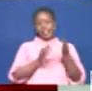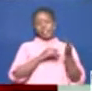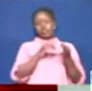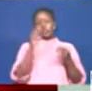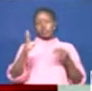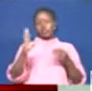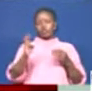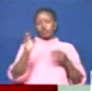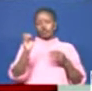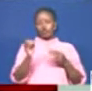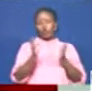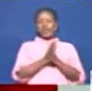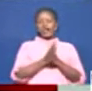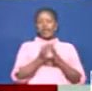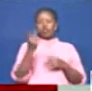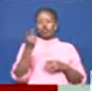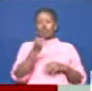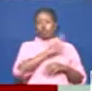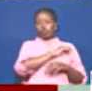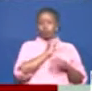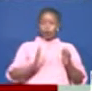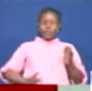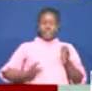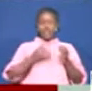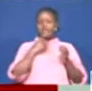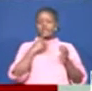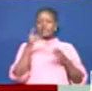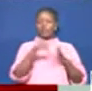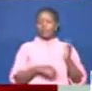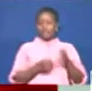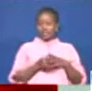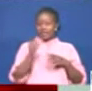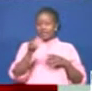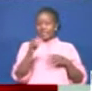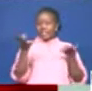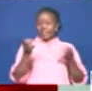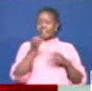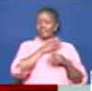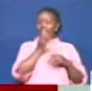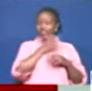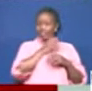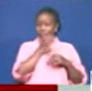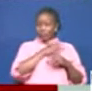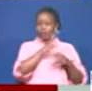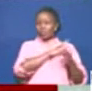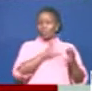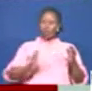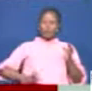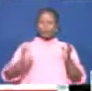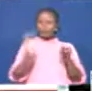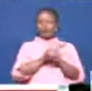and Chief Executive Officer Hussein, Marjan said allegations that the commission was dysfunctional are